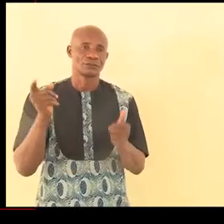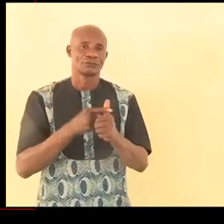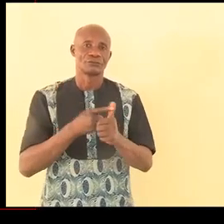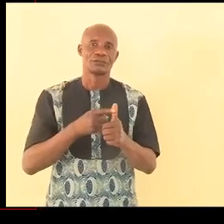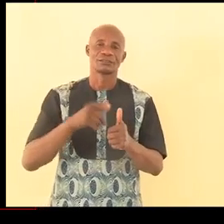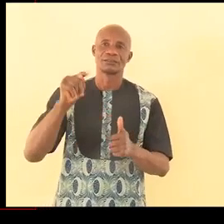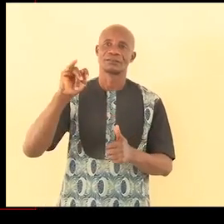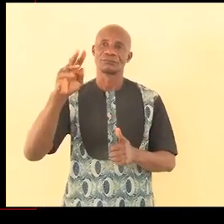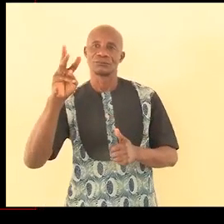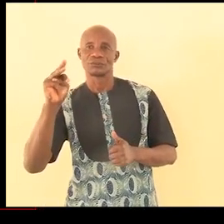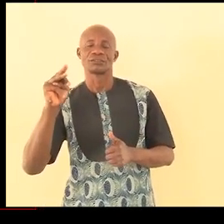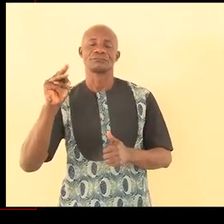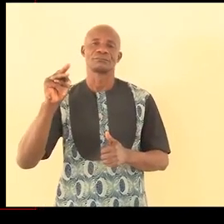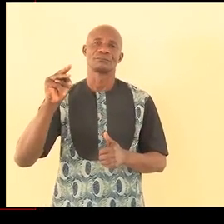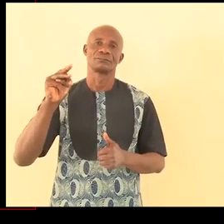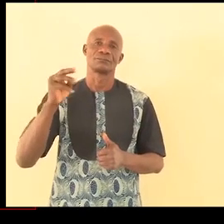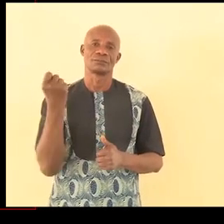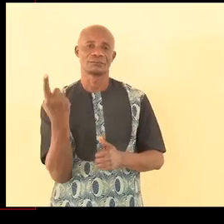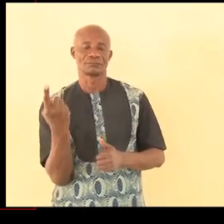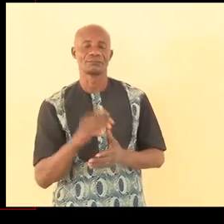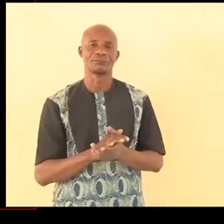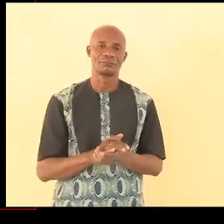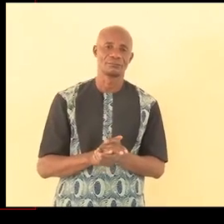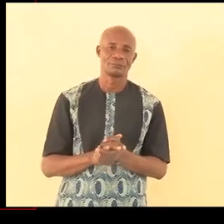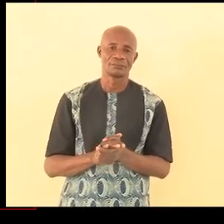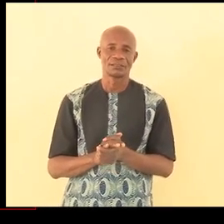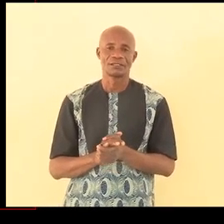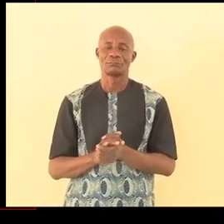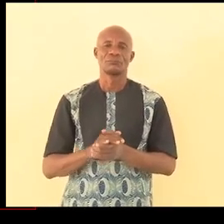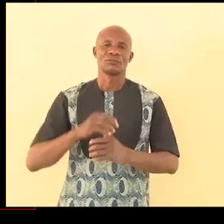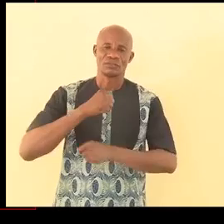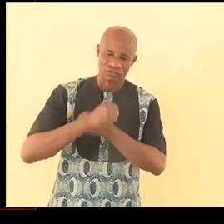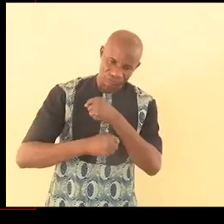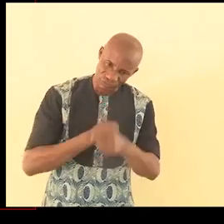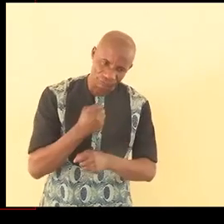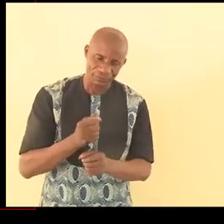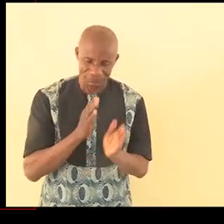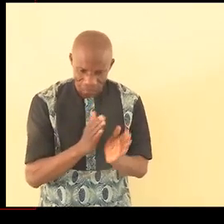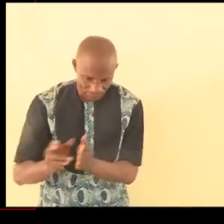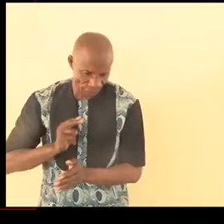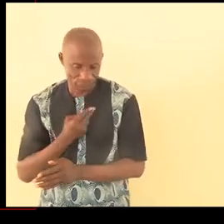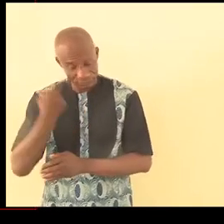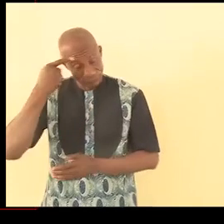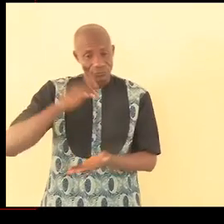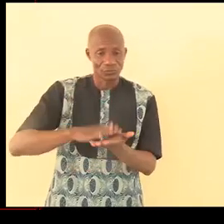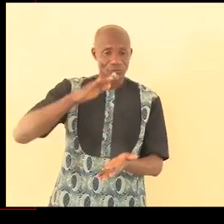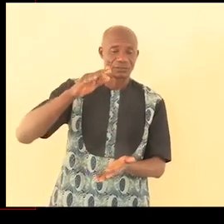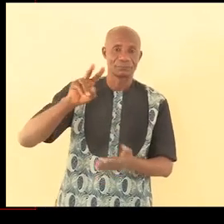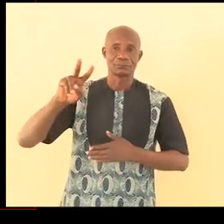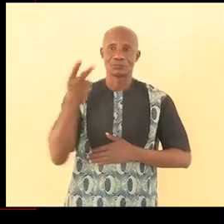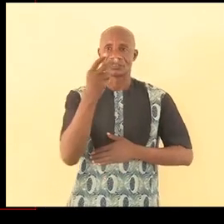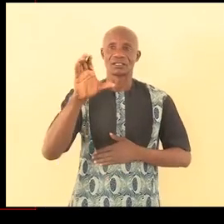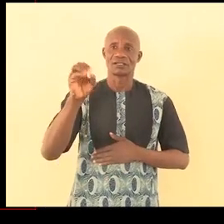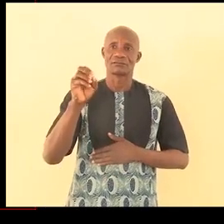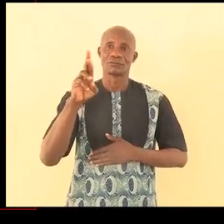6 and Proverbs 11, obsession with wealth. Affliction prepares us for glory,